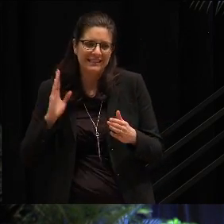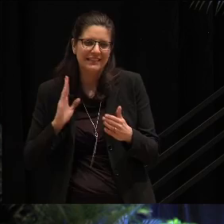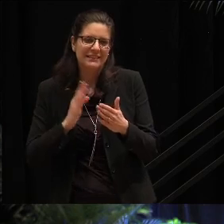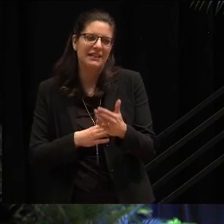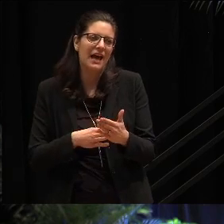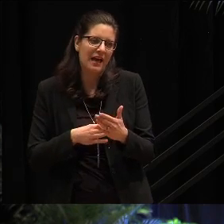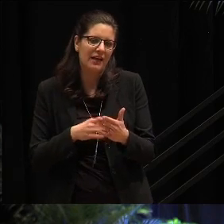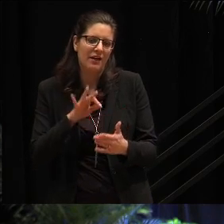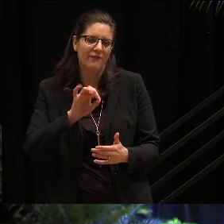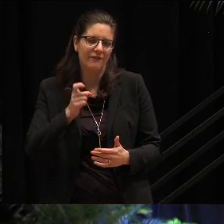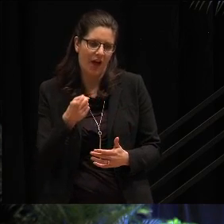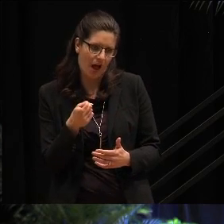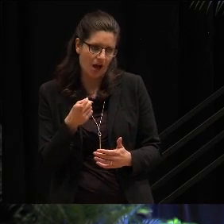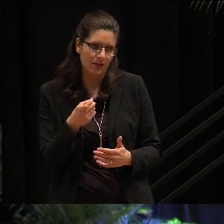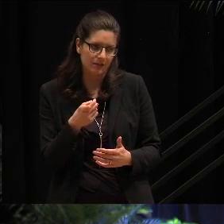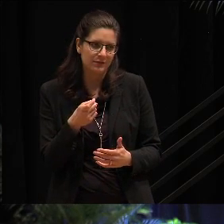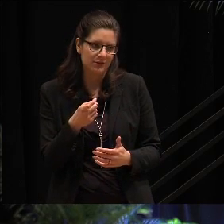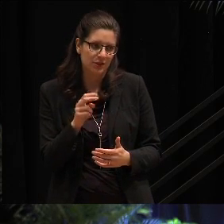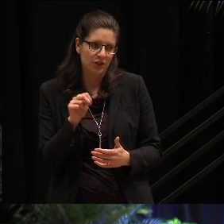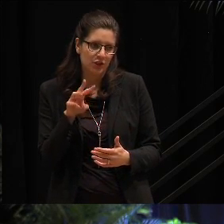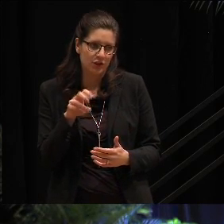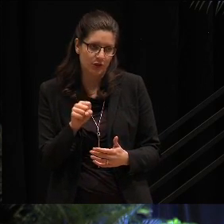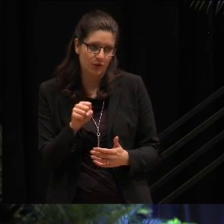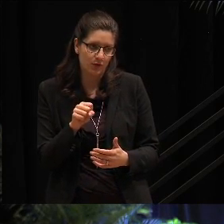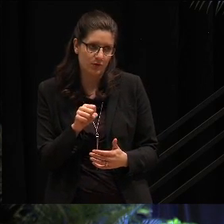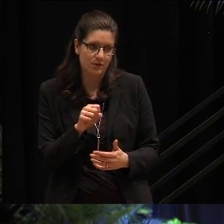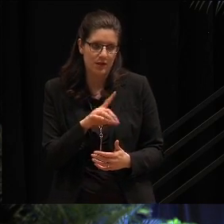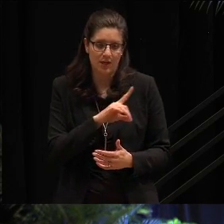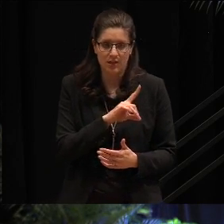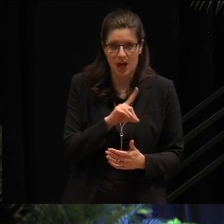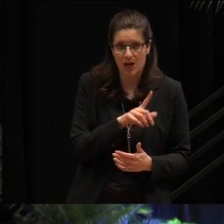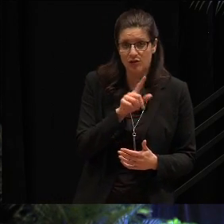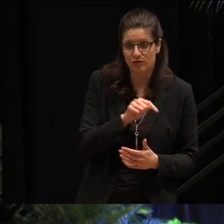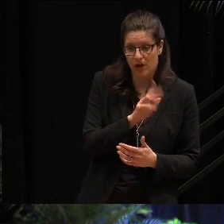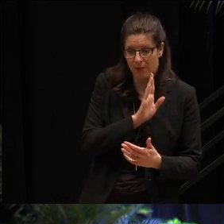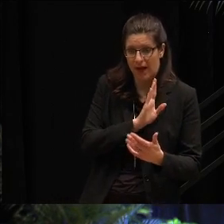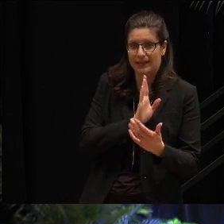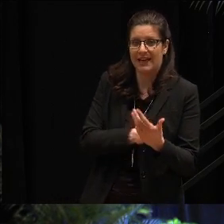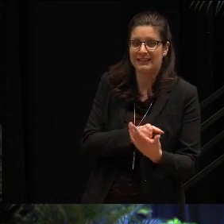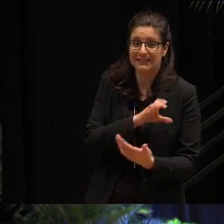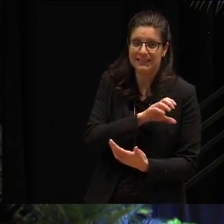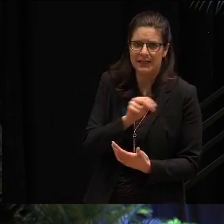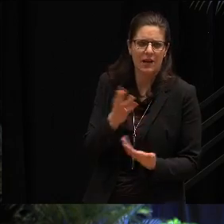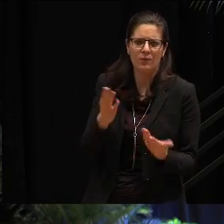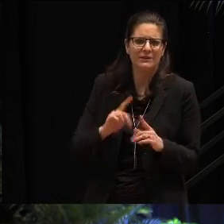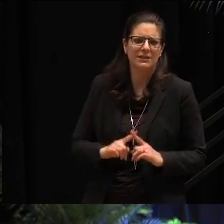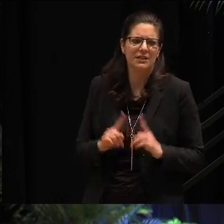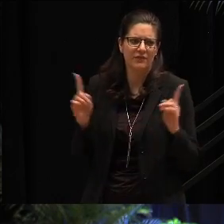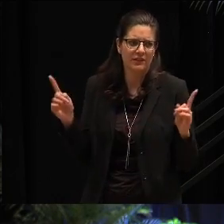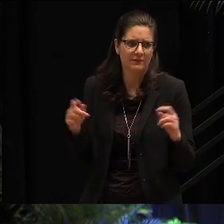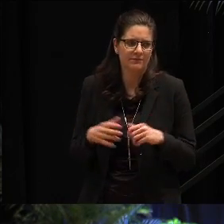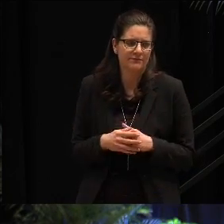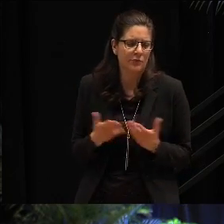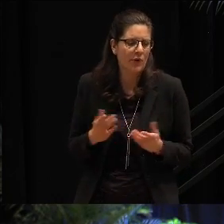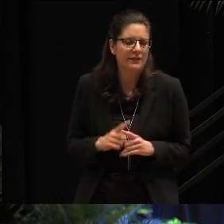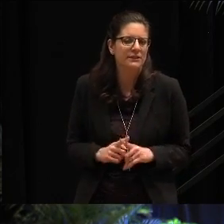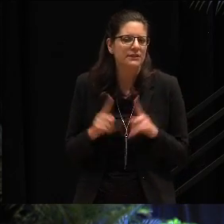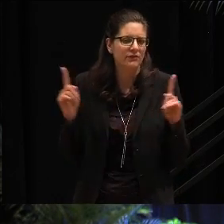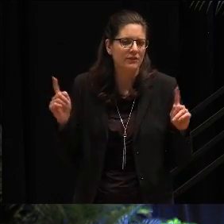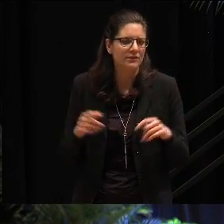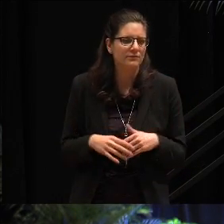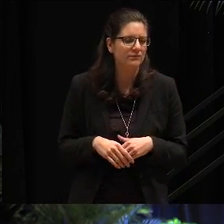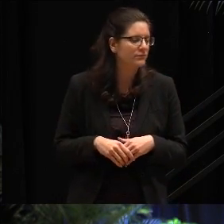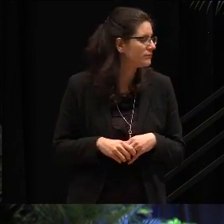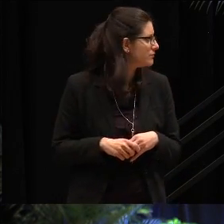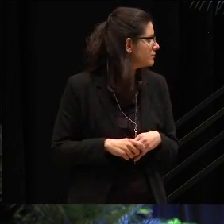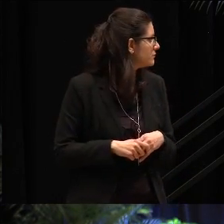upon Fox News and Donald Trump's attack upon CNN. What's the difference?